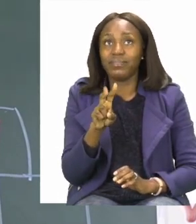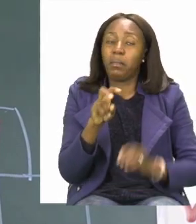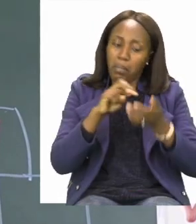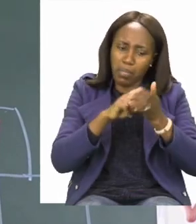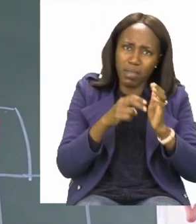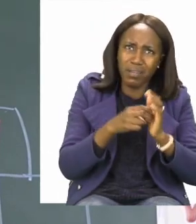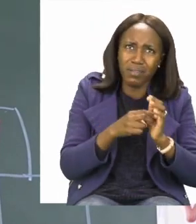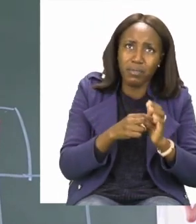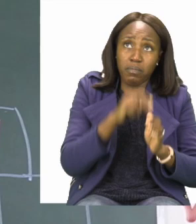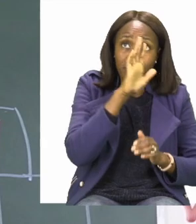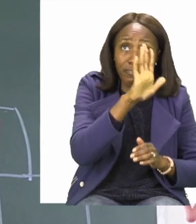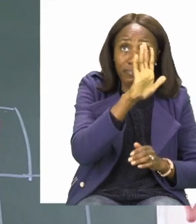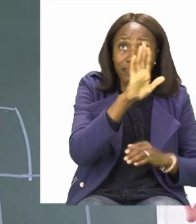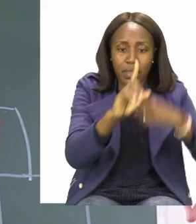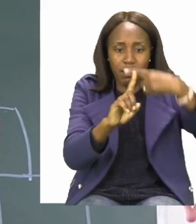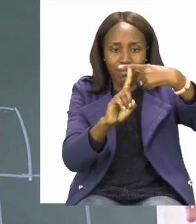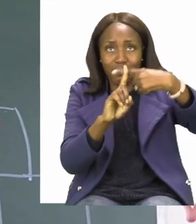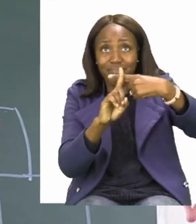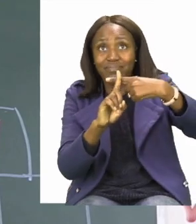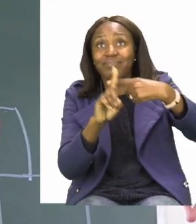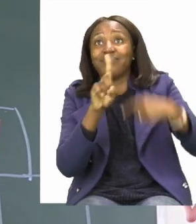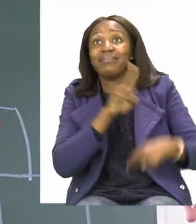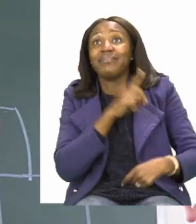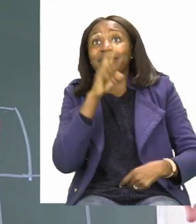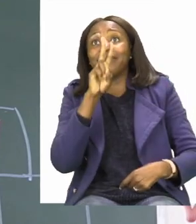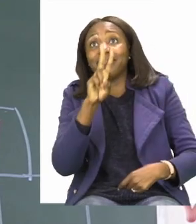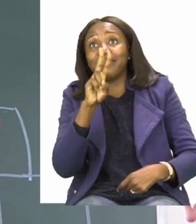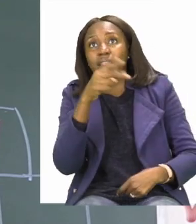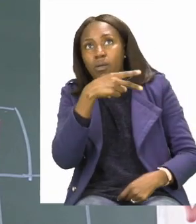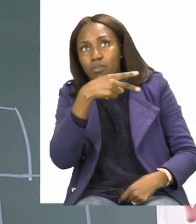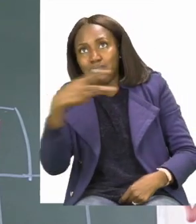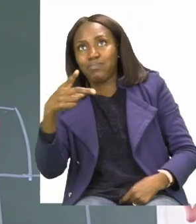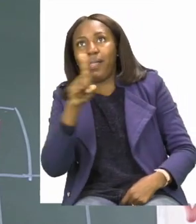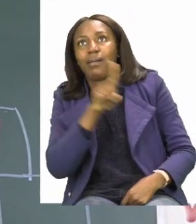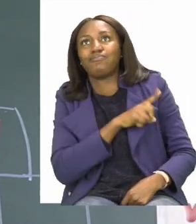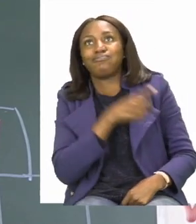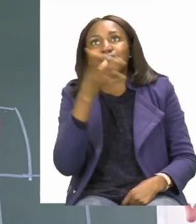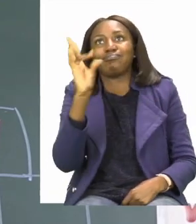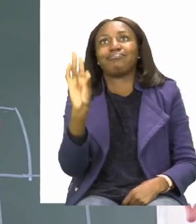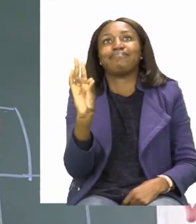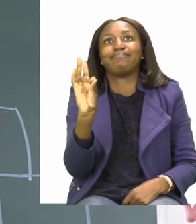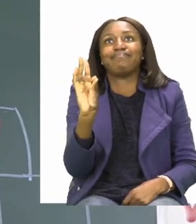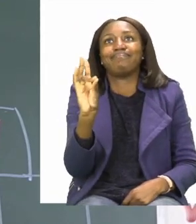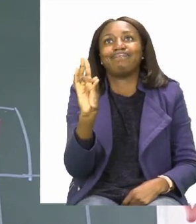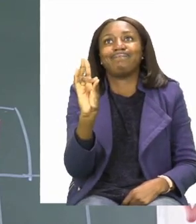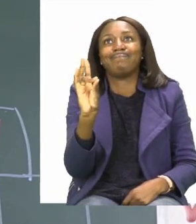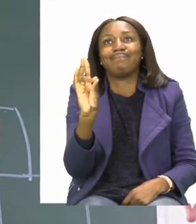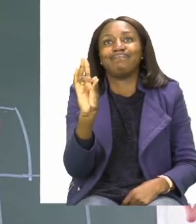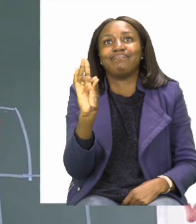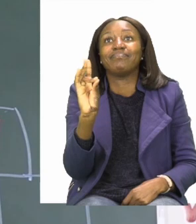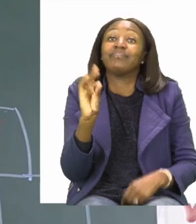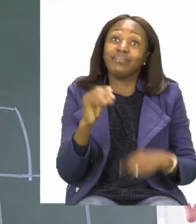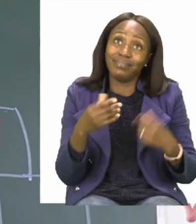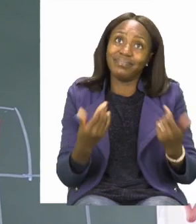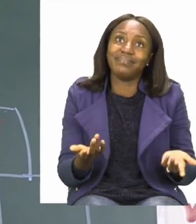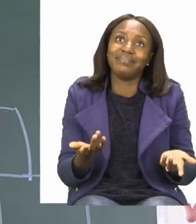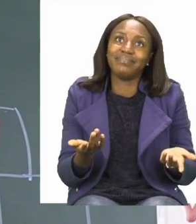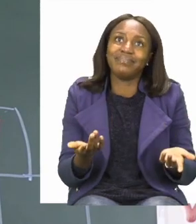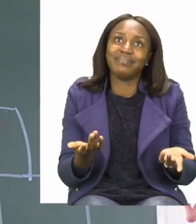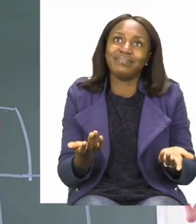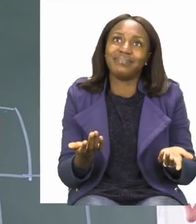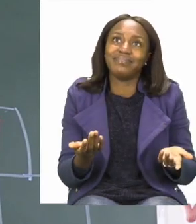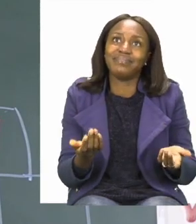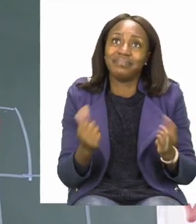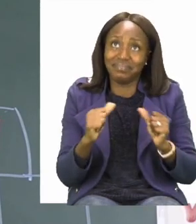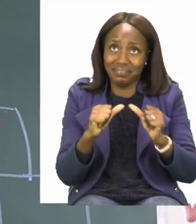means 5 plus 12 will give us 17. Let's now move on